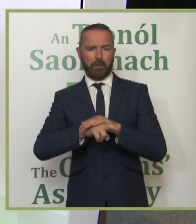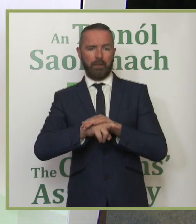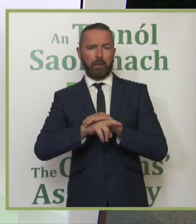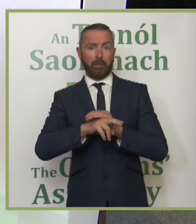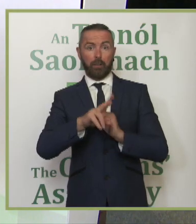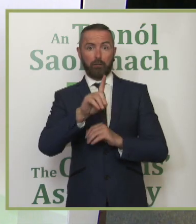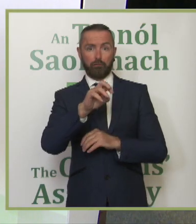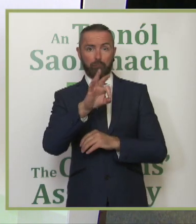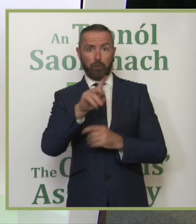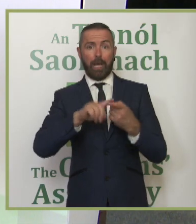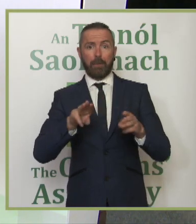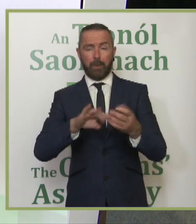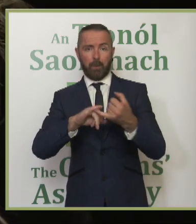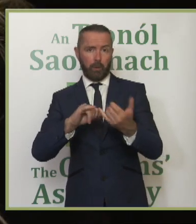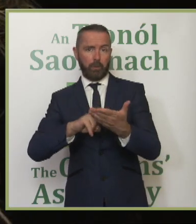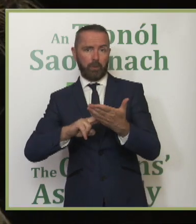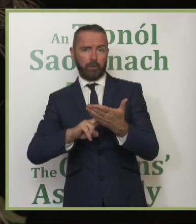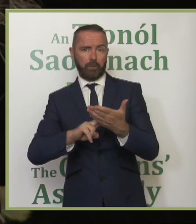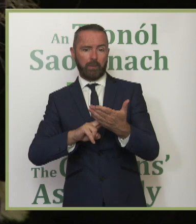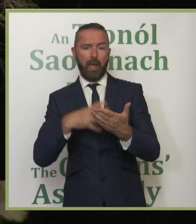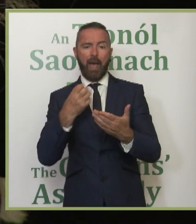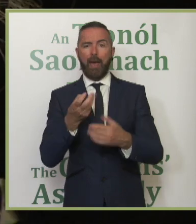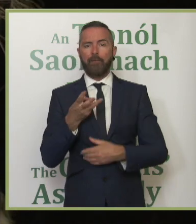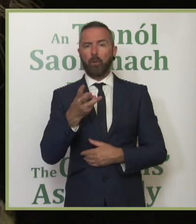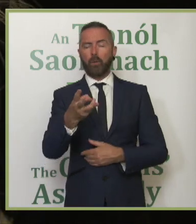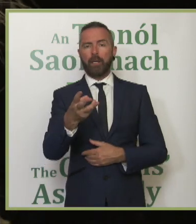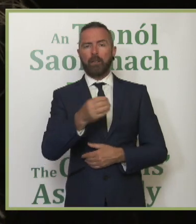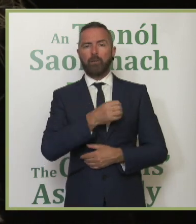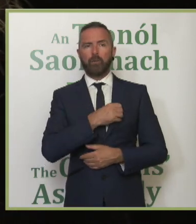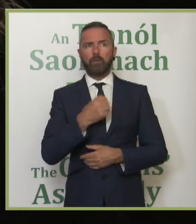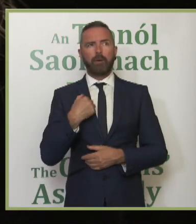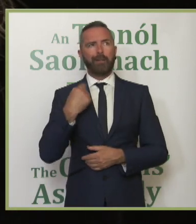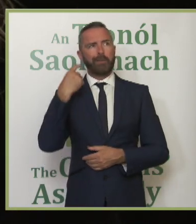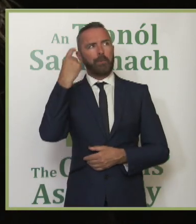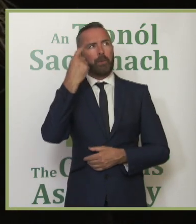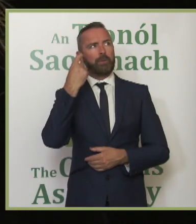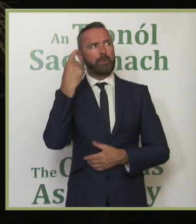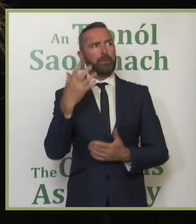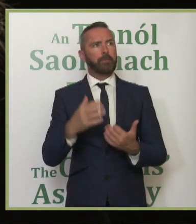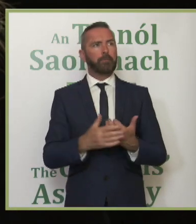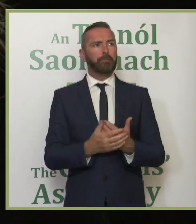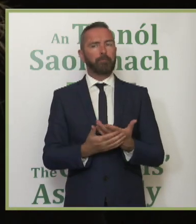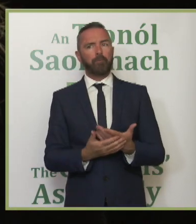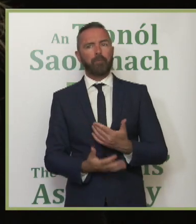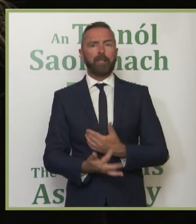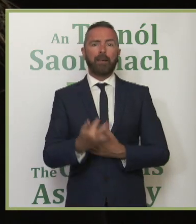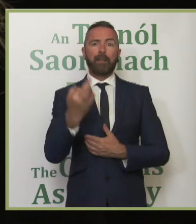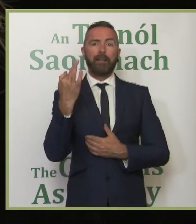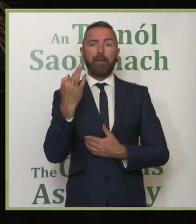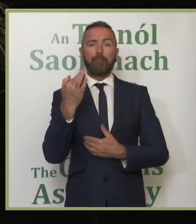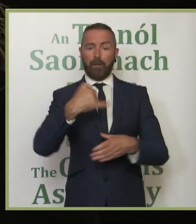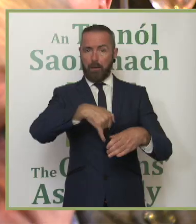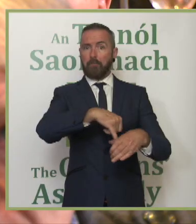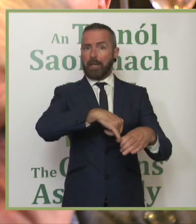them. We have a way of, I suppose, if a drug is a medicine,